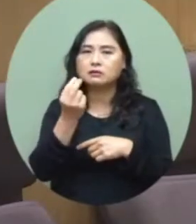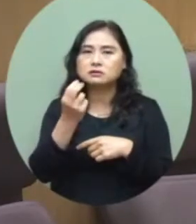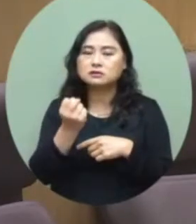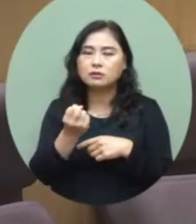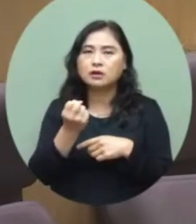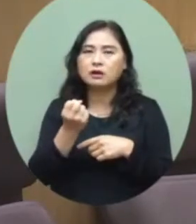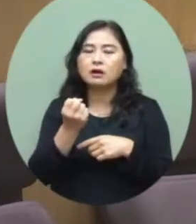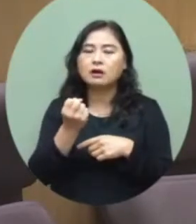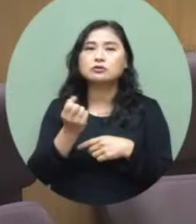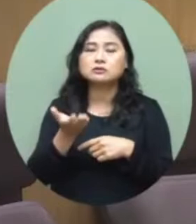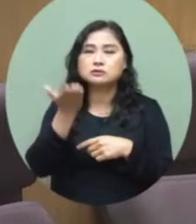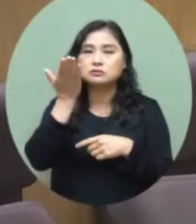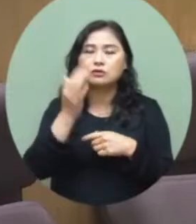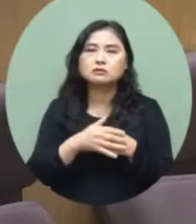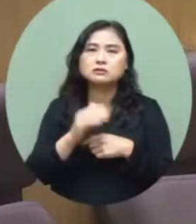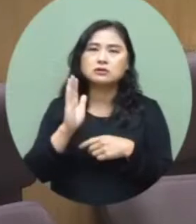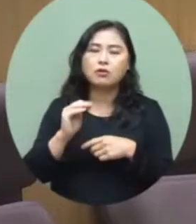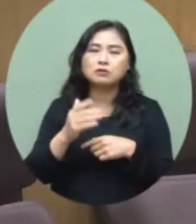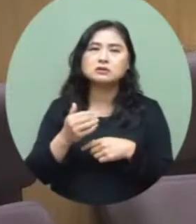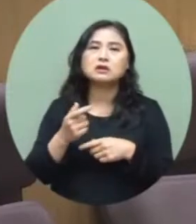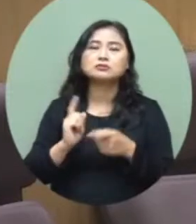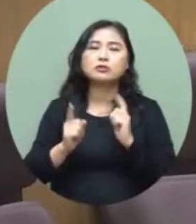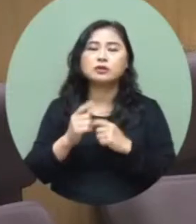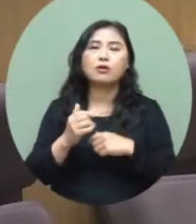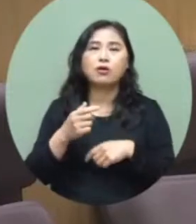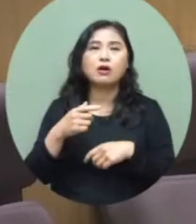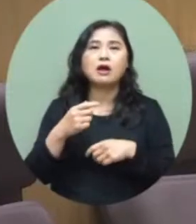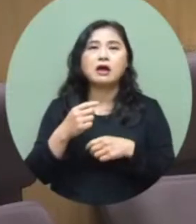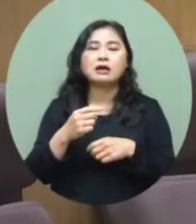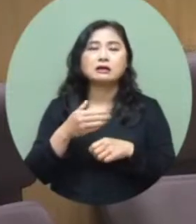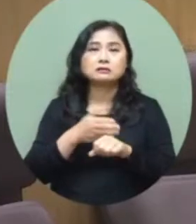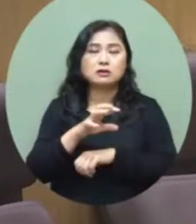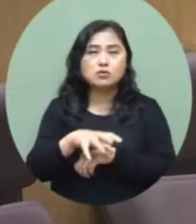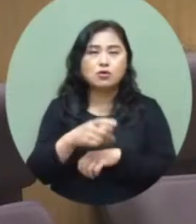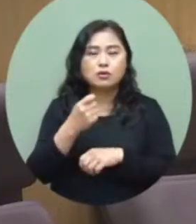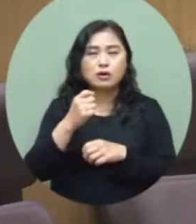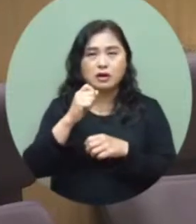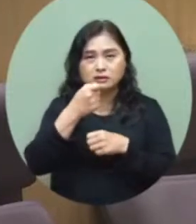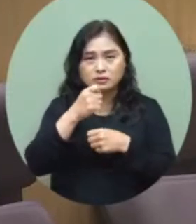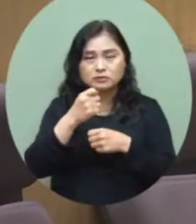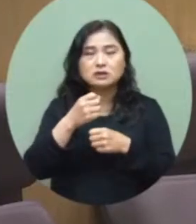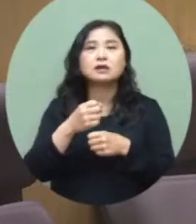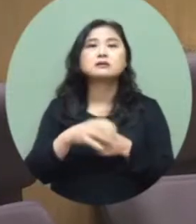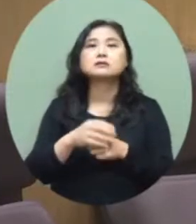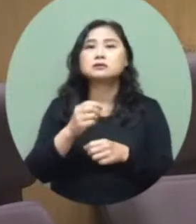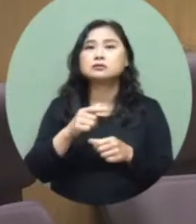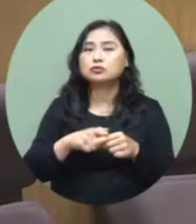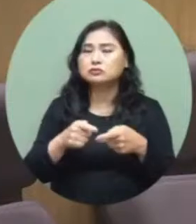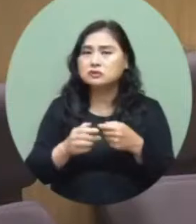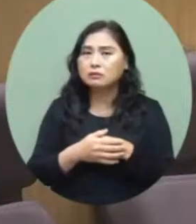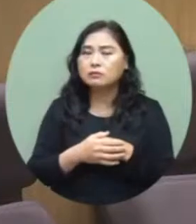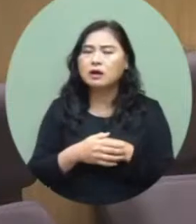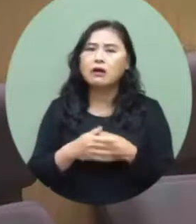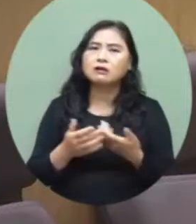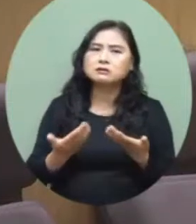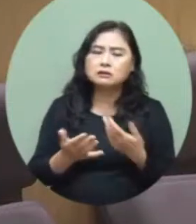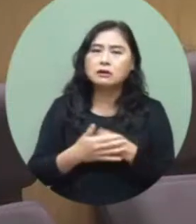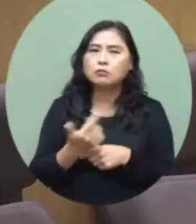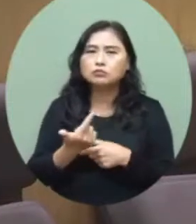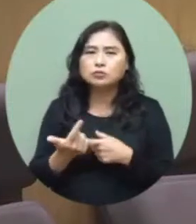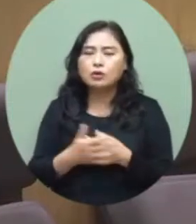age of 70, why is it that only they are able to go and take the test at the community testing centers? Well, because there are so